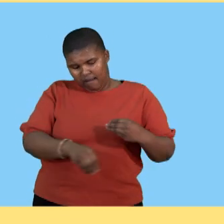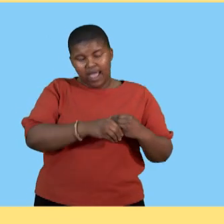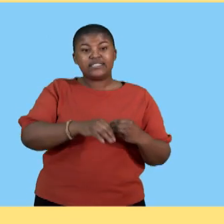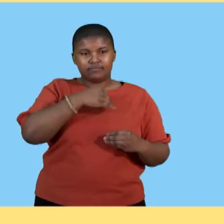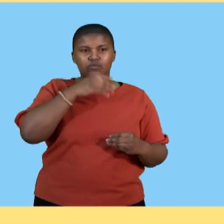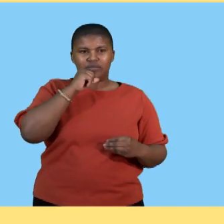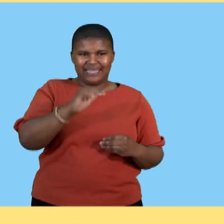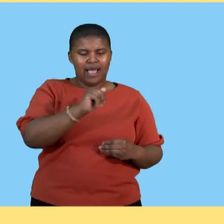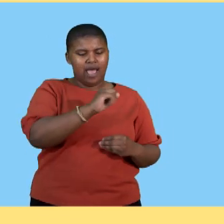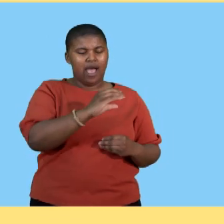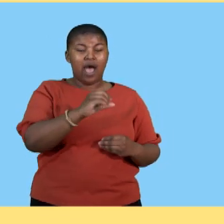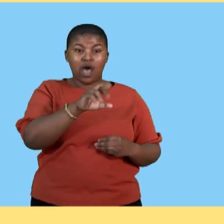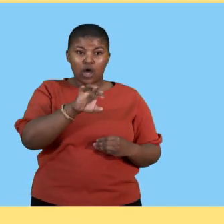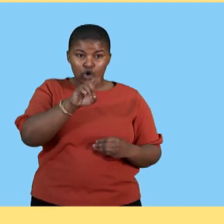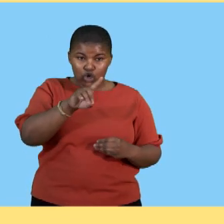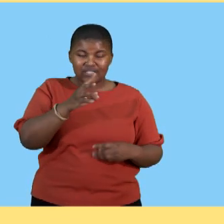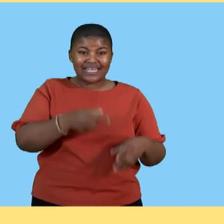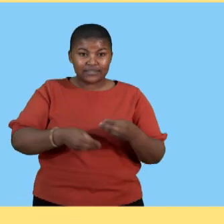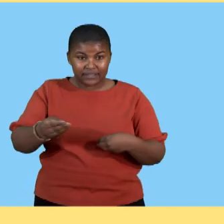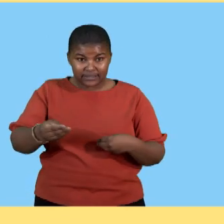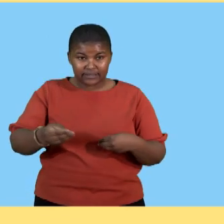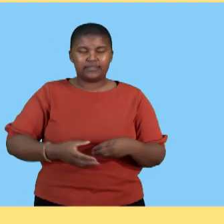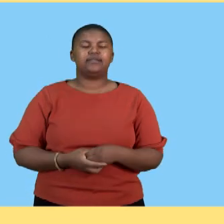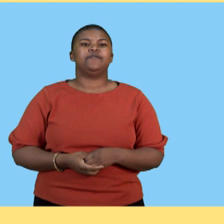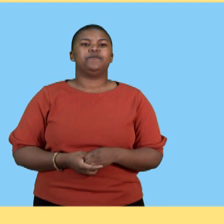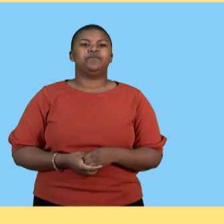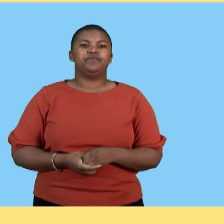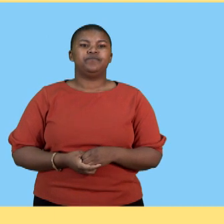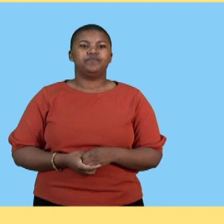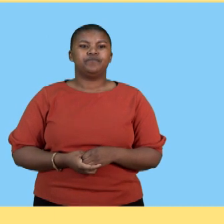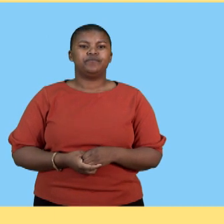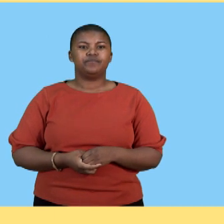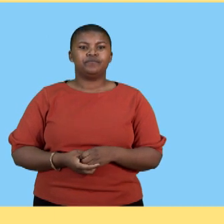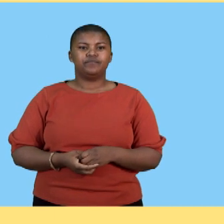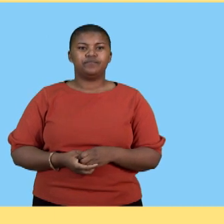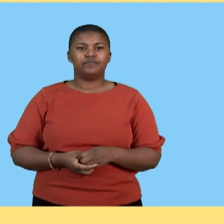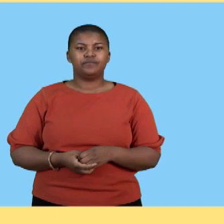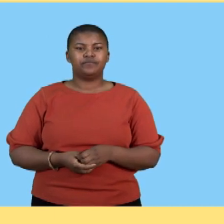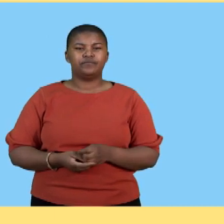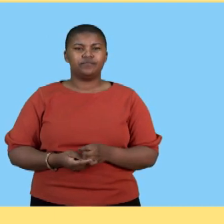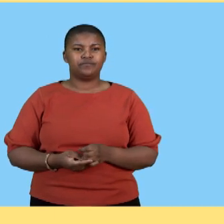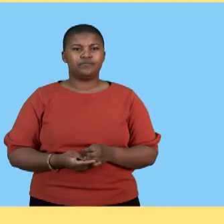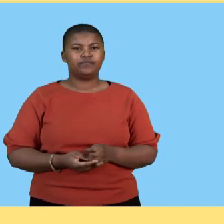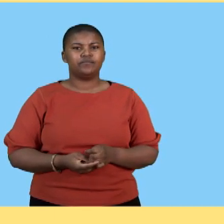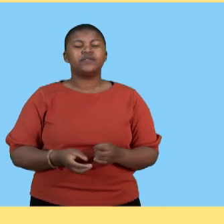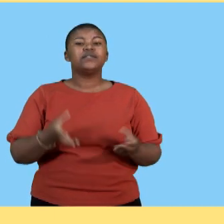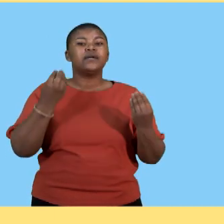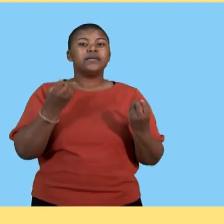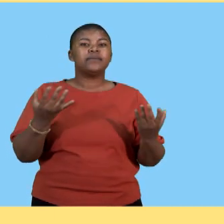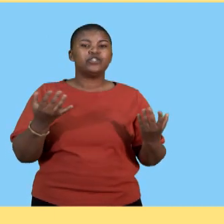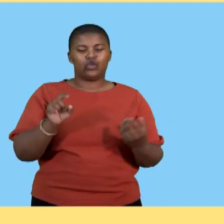say accrued expenses. Accrued expenses. And then it